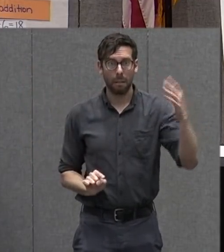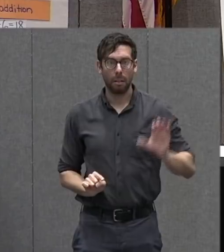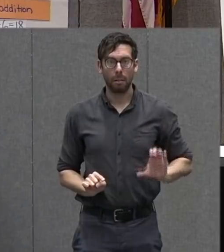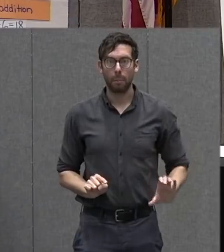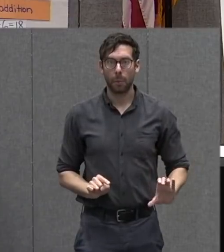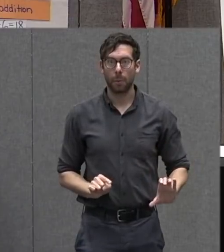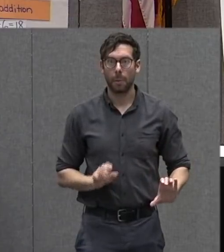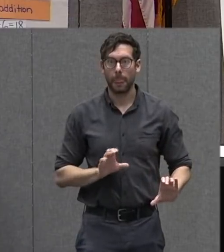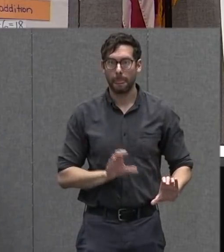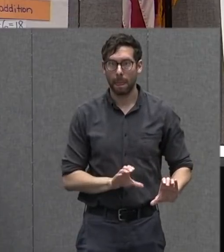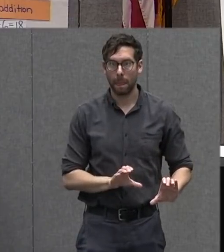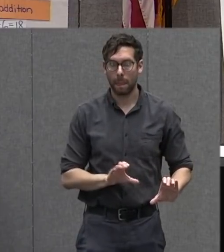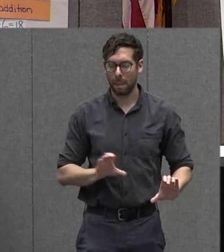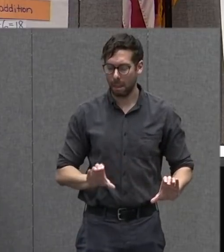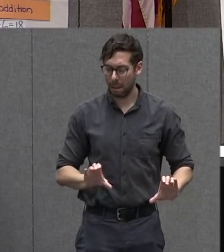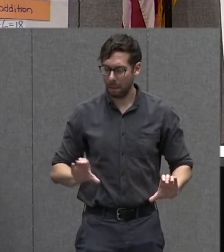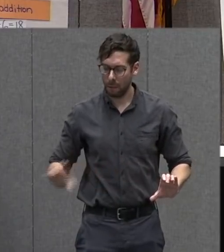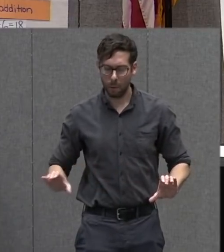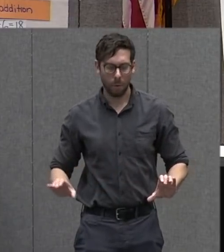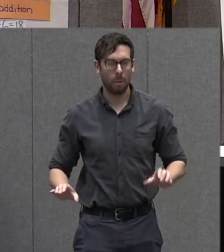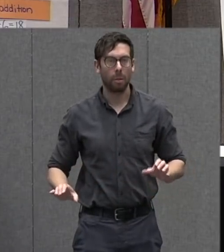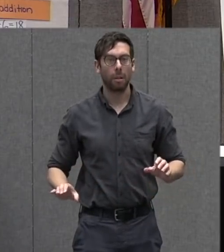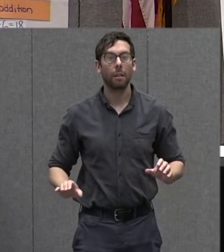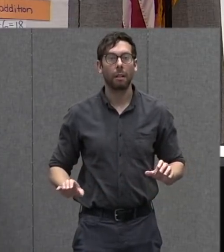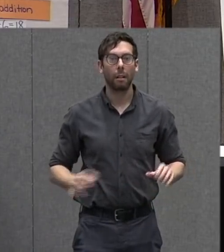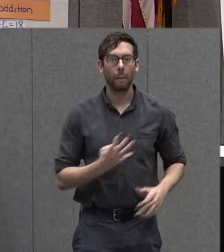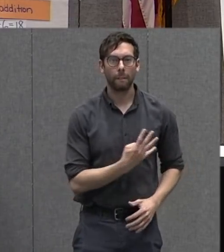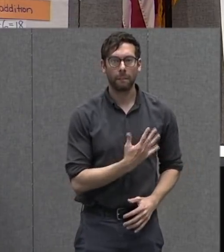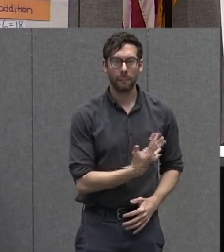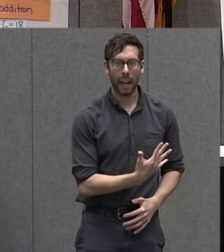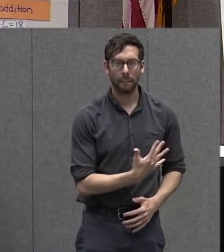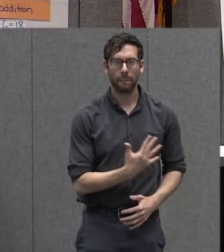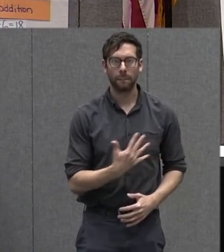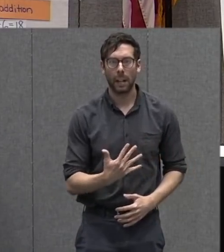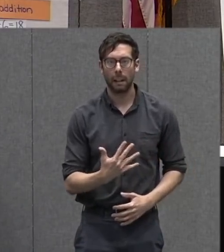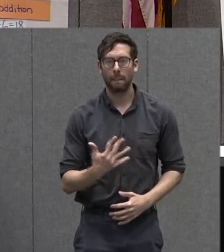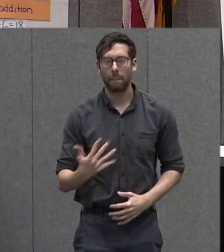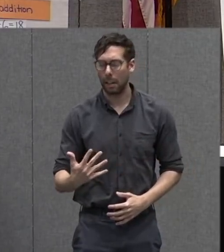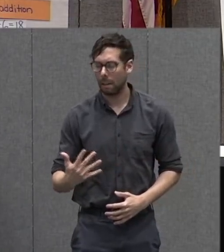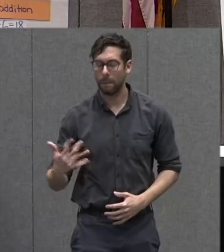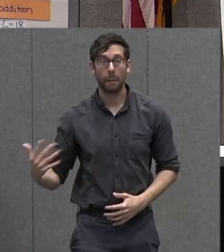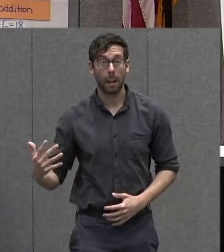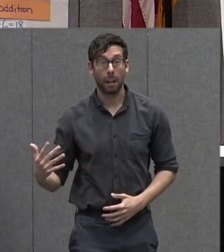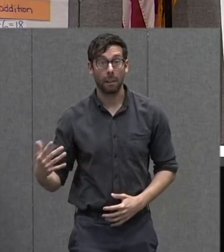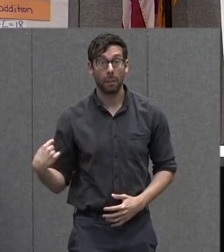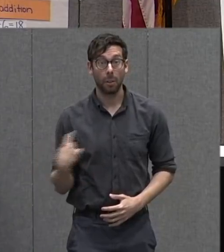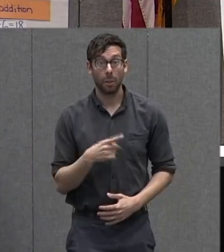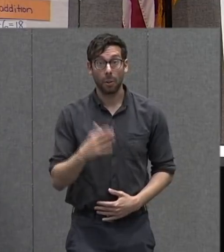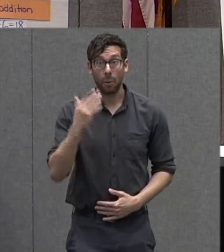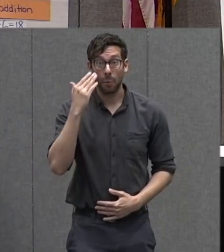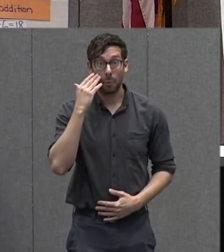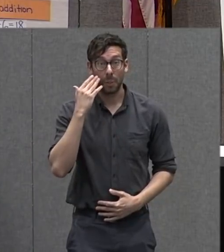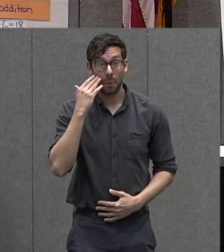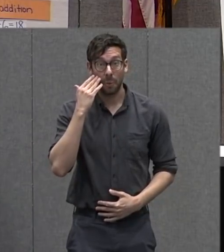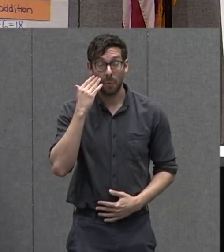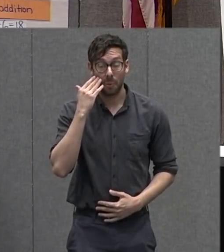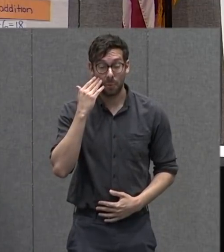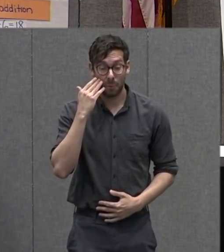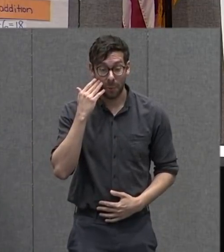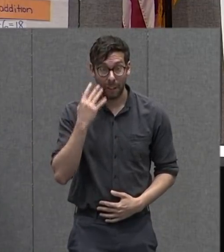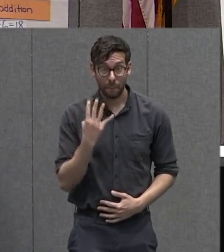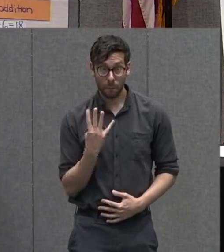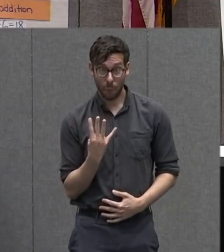up here. 1, 2, 3, 4. 1, 2, 3, 4. And we know that 4 5s will give us 20, right? So we